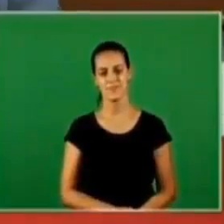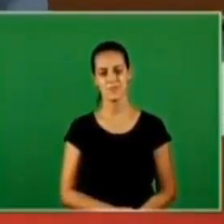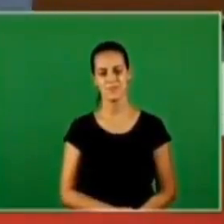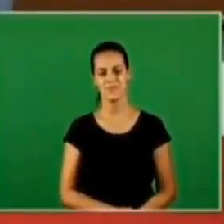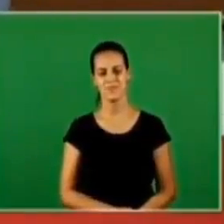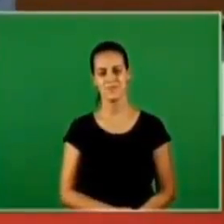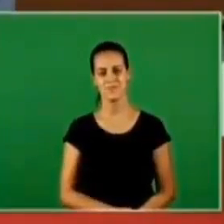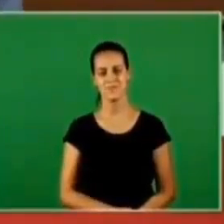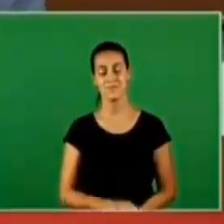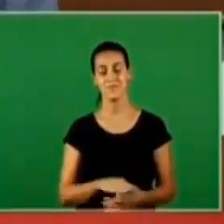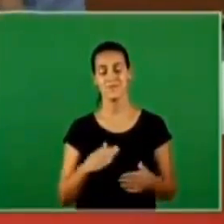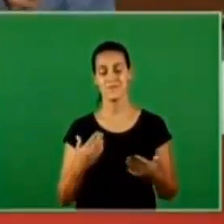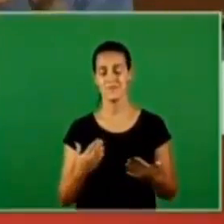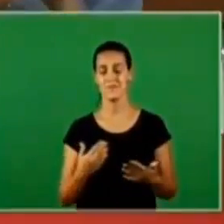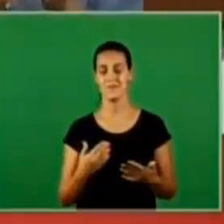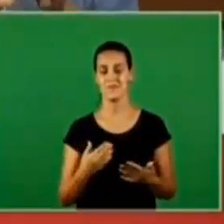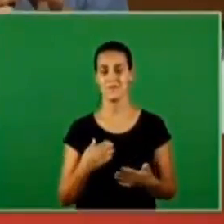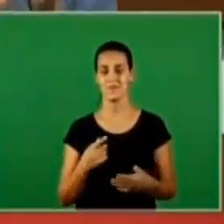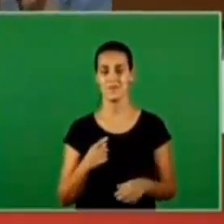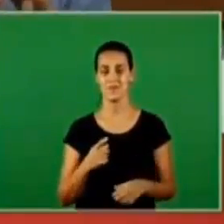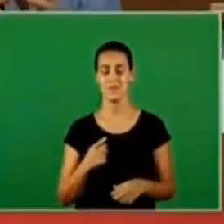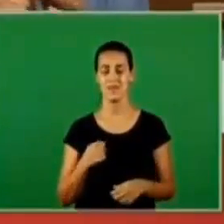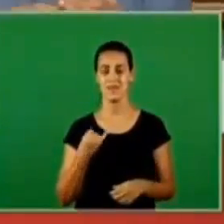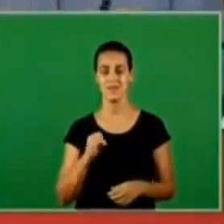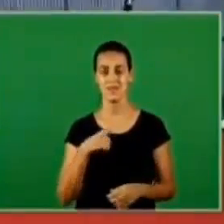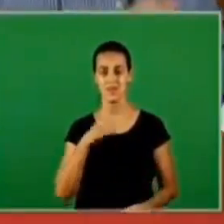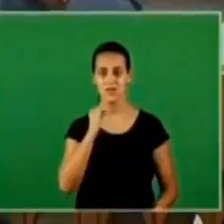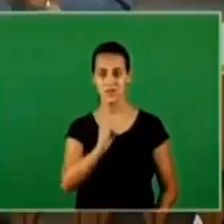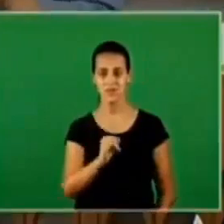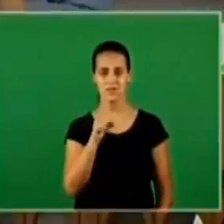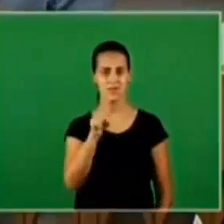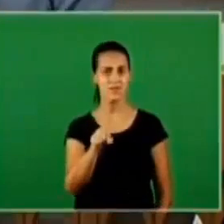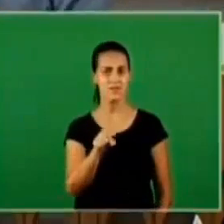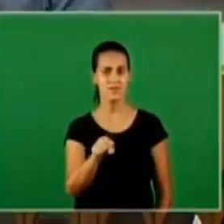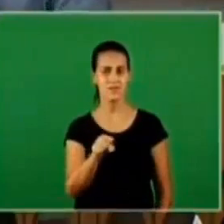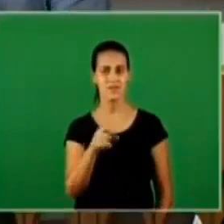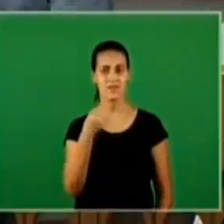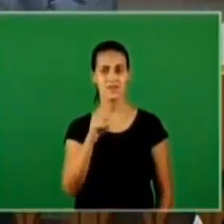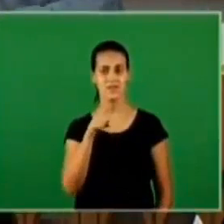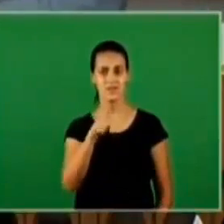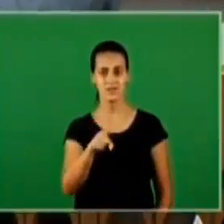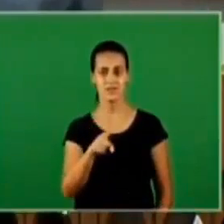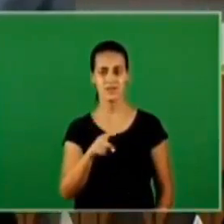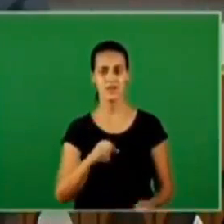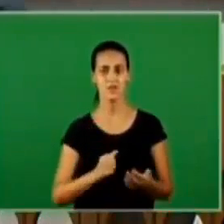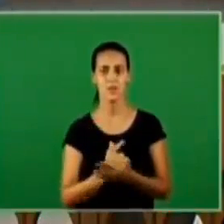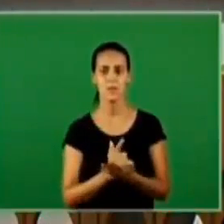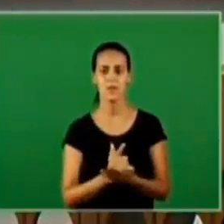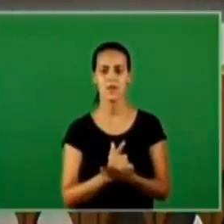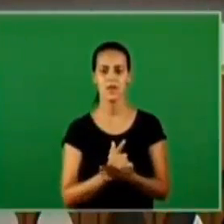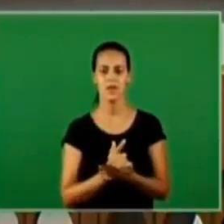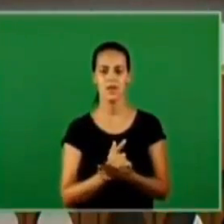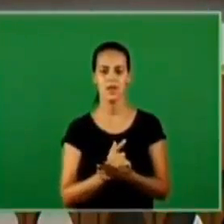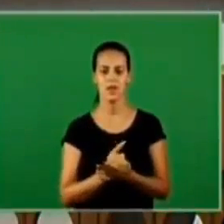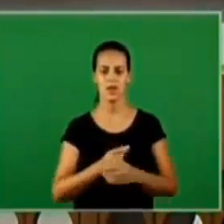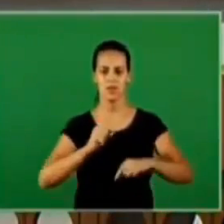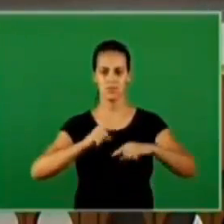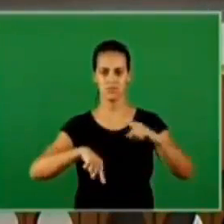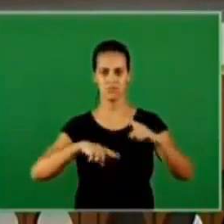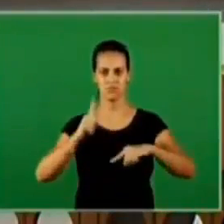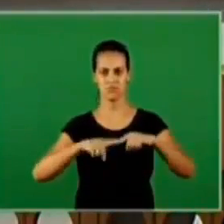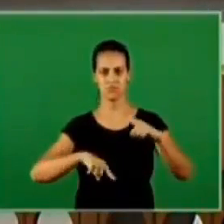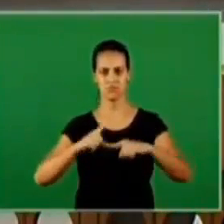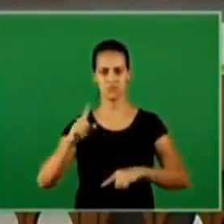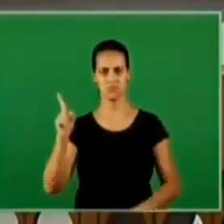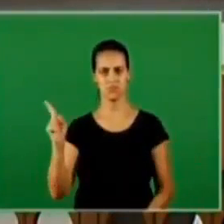So, see here, when I tell you, if you buy this object